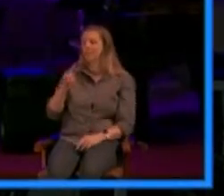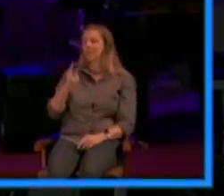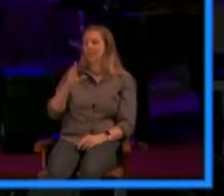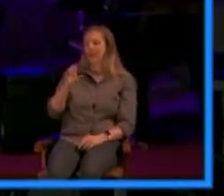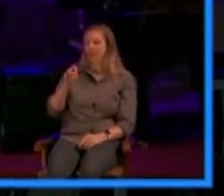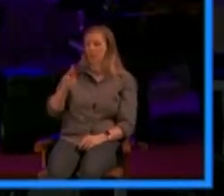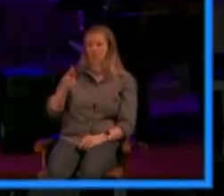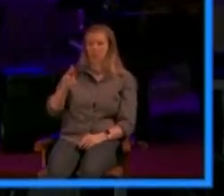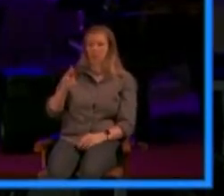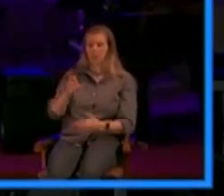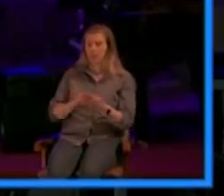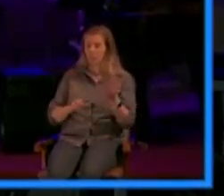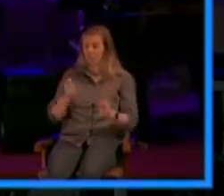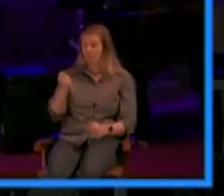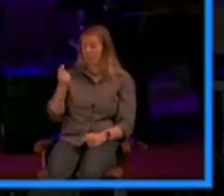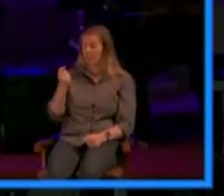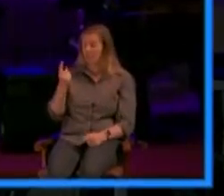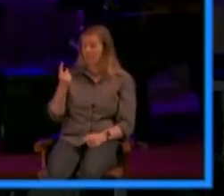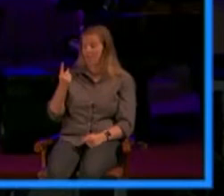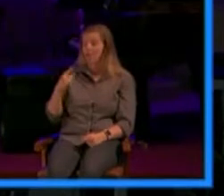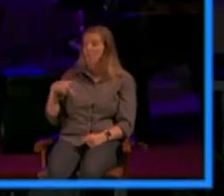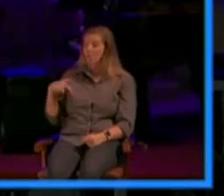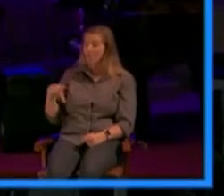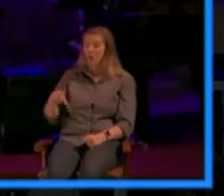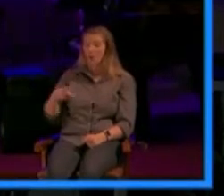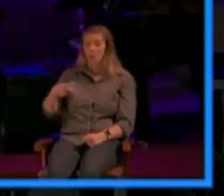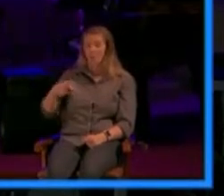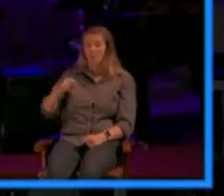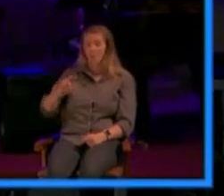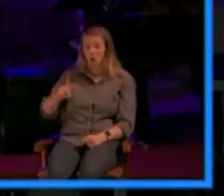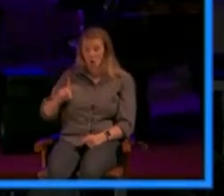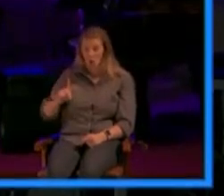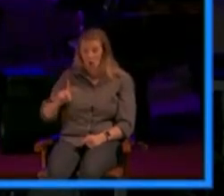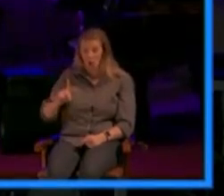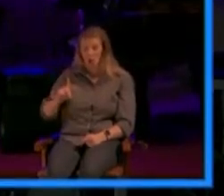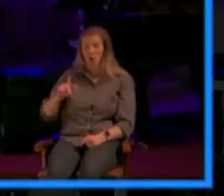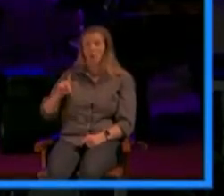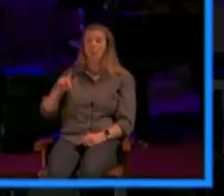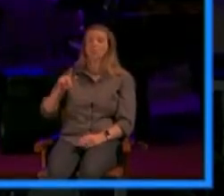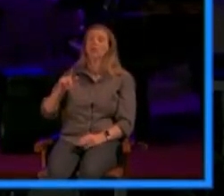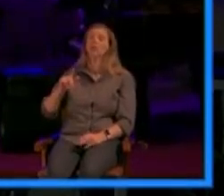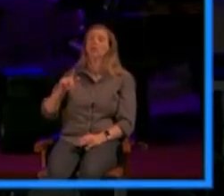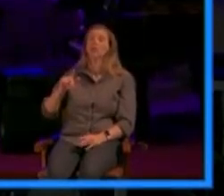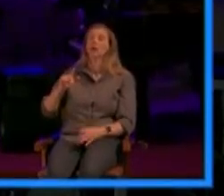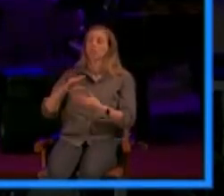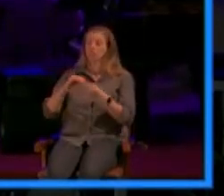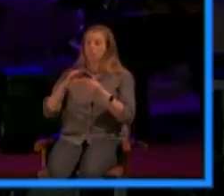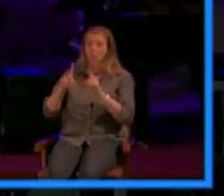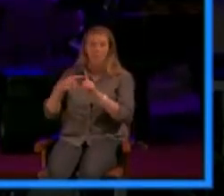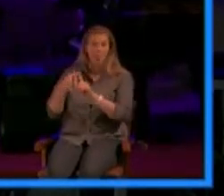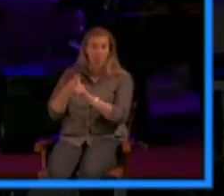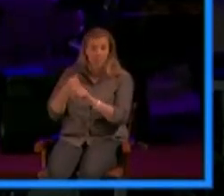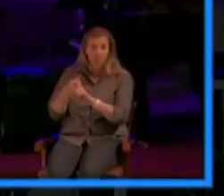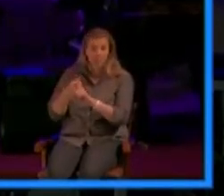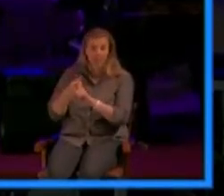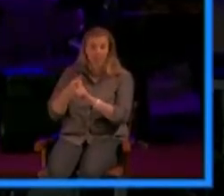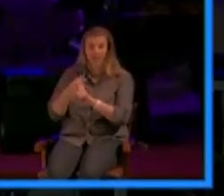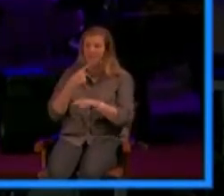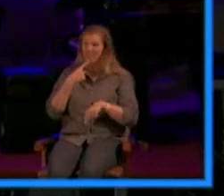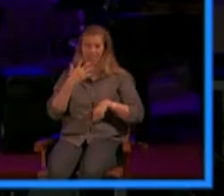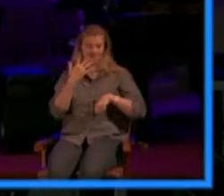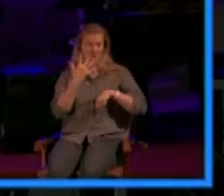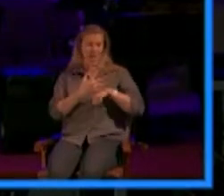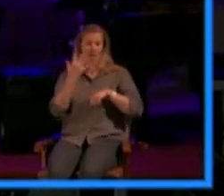chapter 11. And here's what Paul says about himself. 5 times I received the hands of the Jews, 40 lashes less